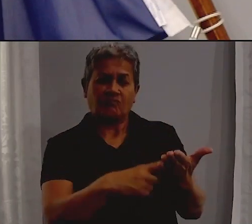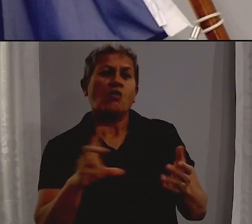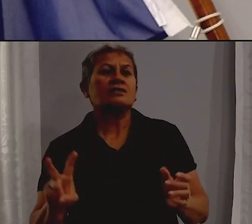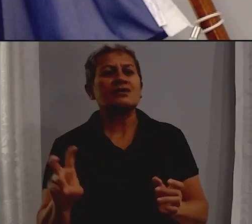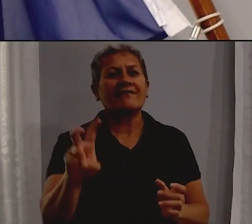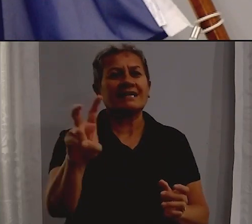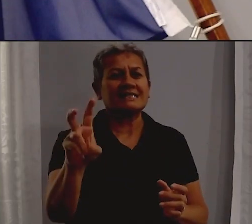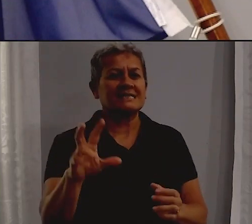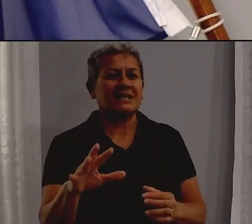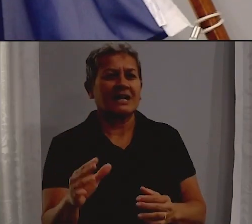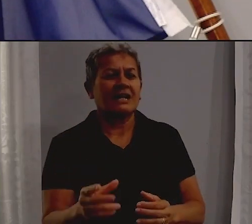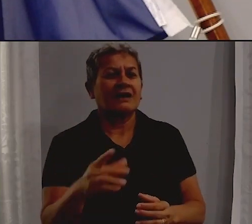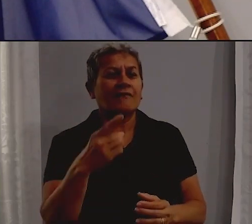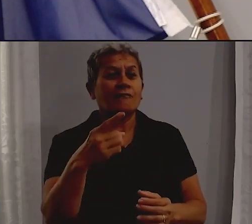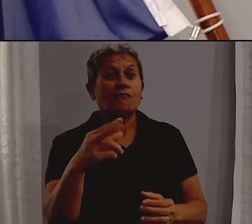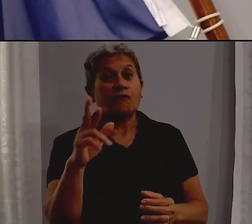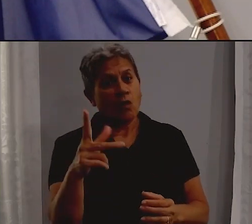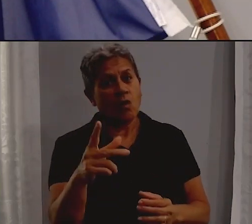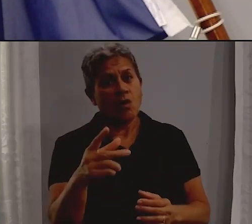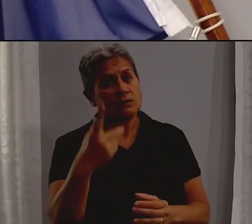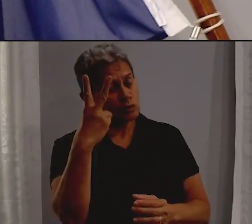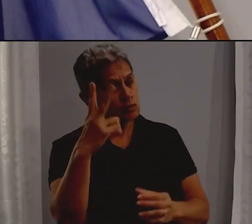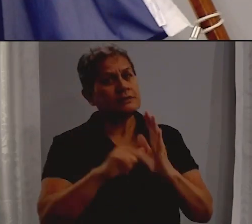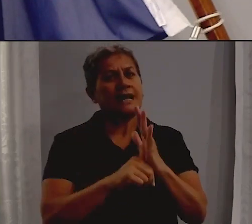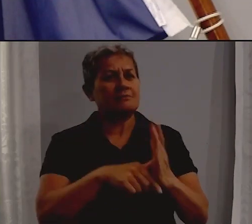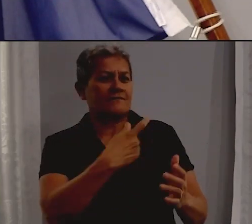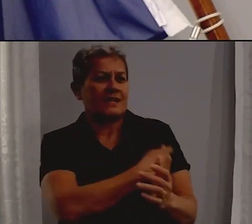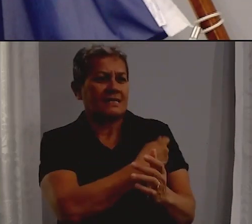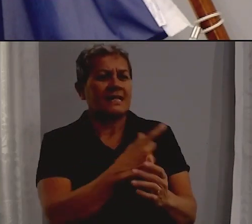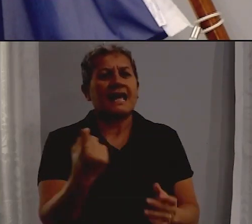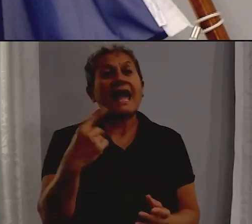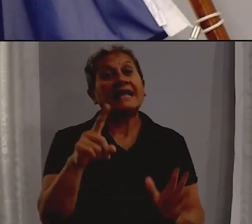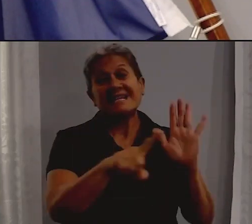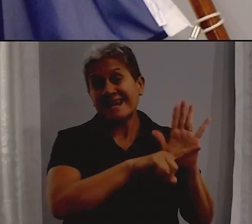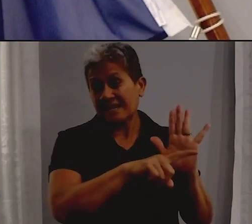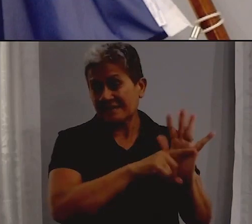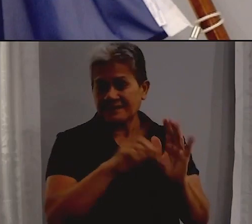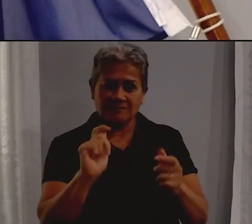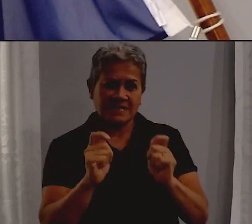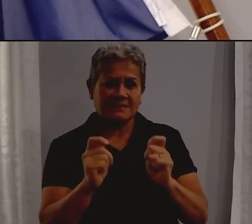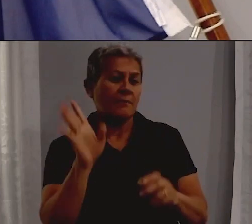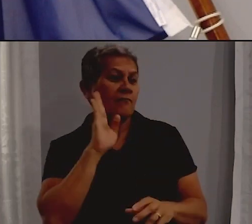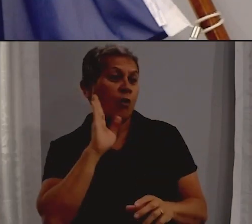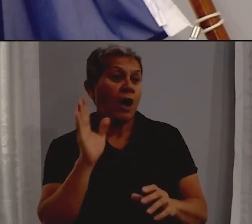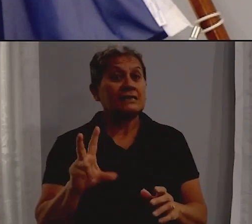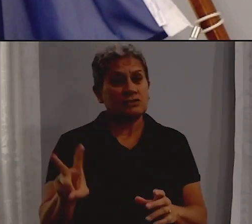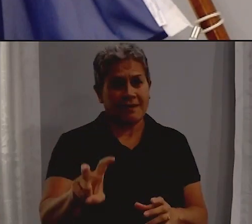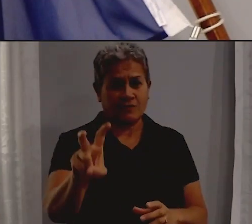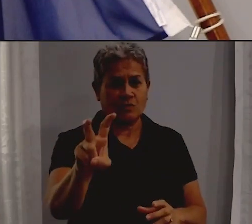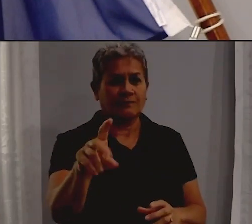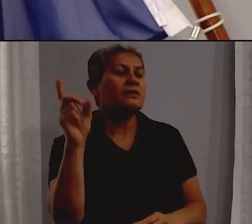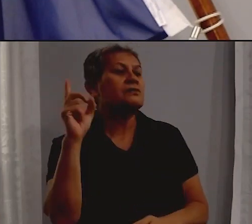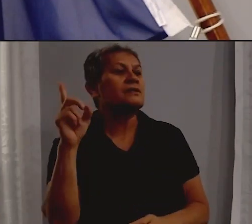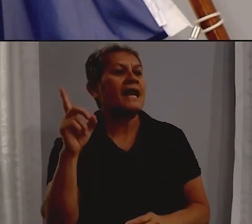requiring them to be double vaccinated and also providing a negative test prior to travel. Today I'm able to tell